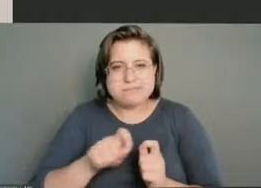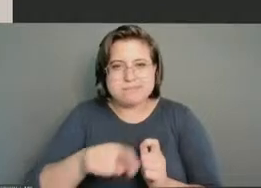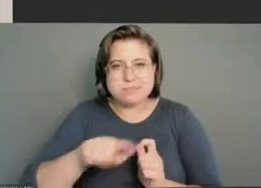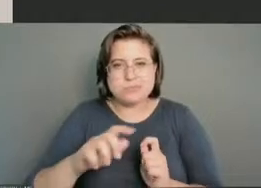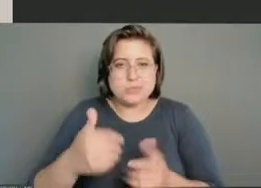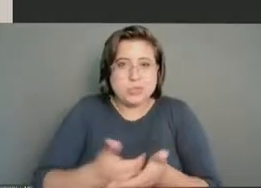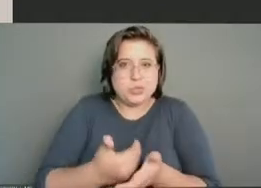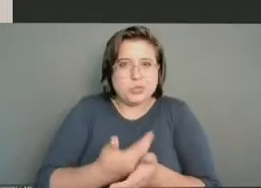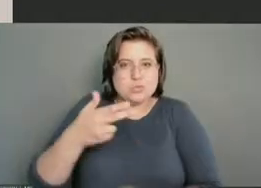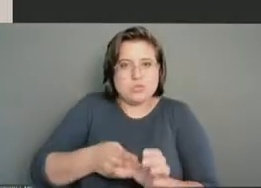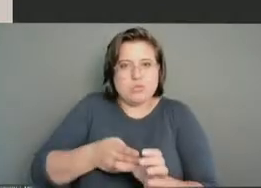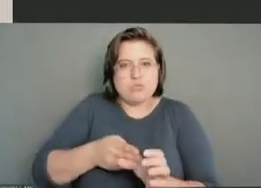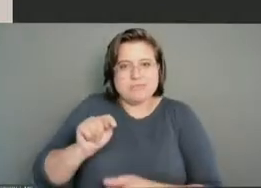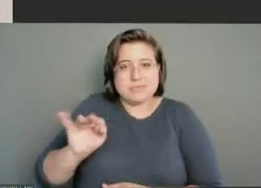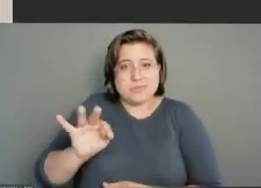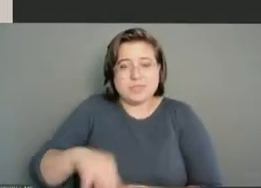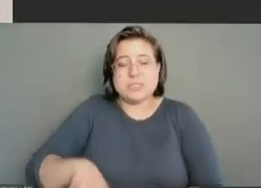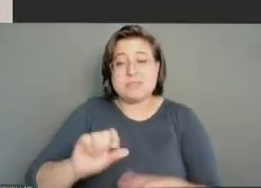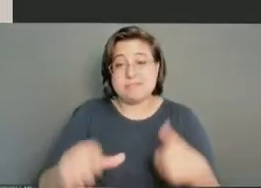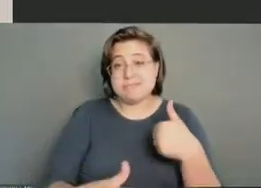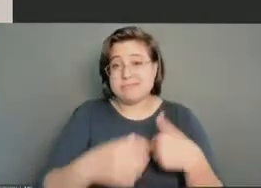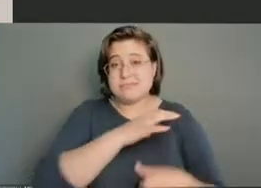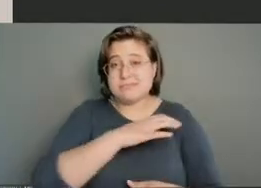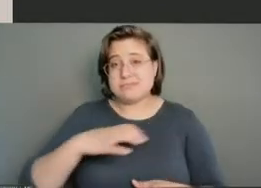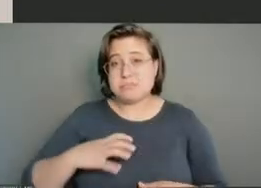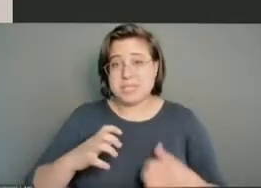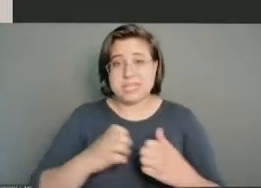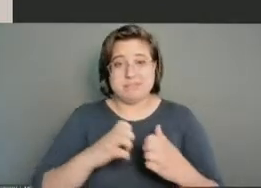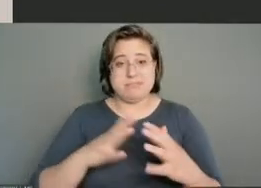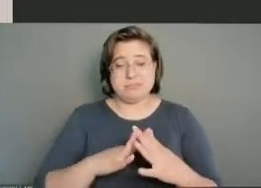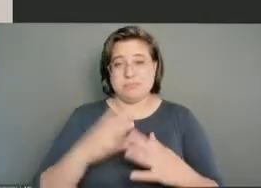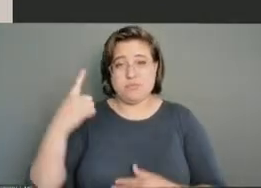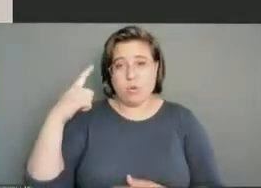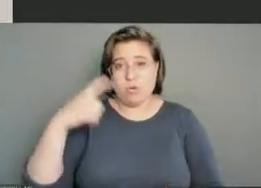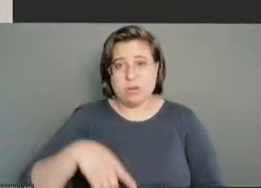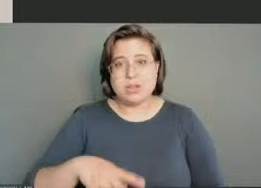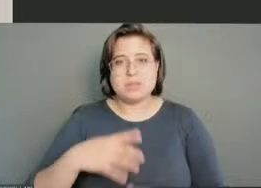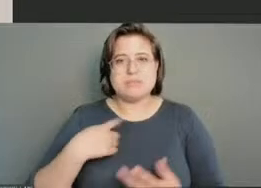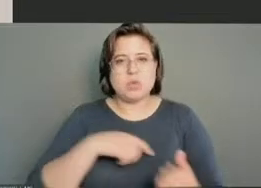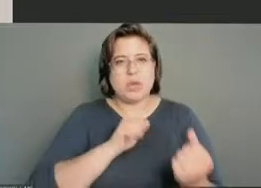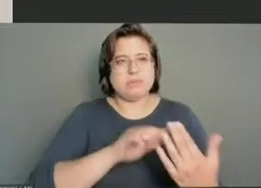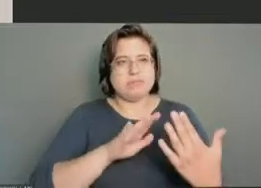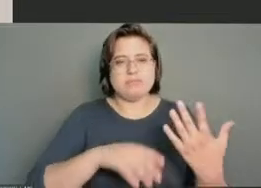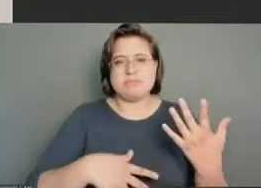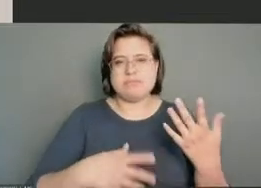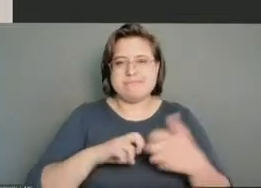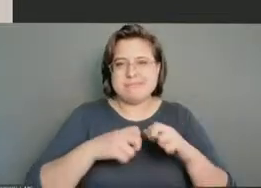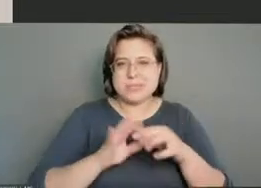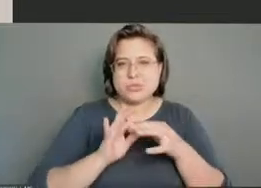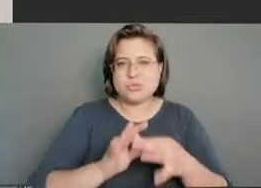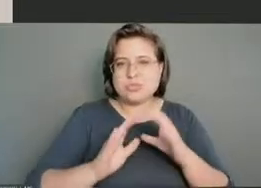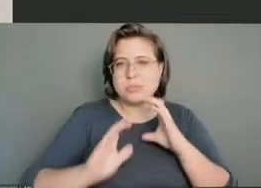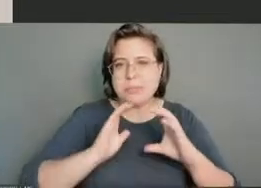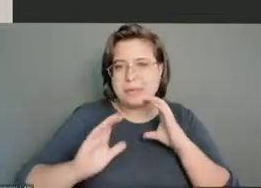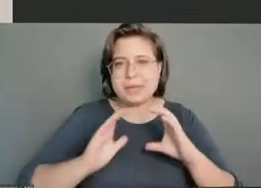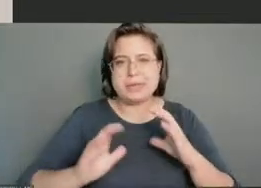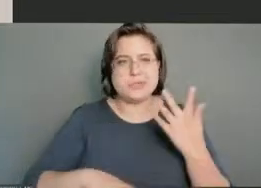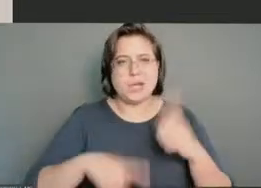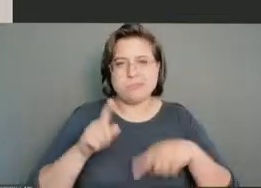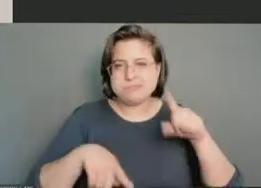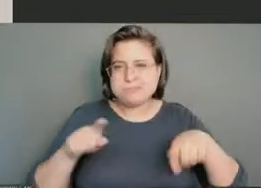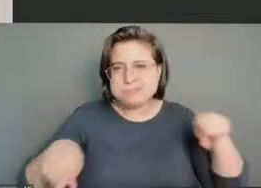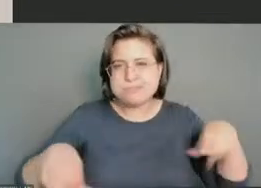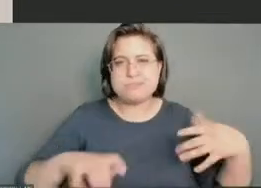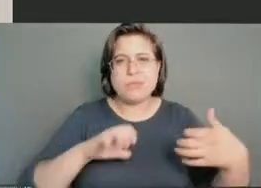task force, our subcommittee is created to explore how issues related to communications in all of its various forms and